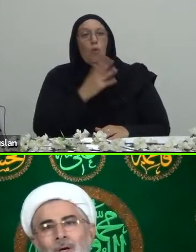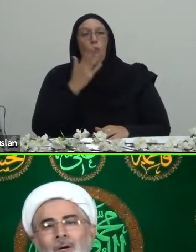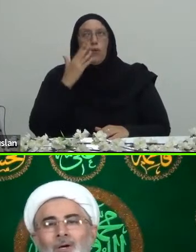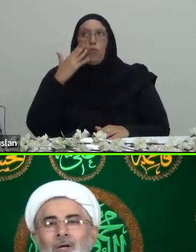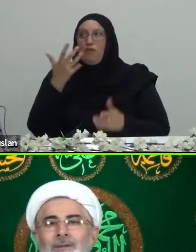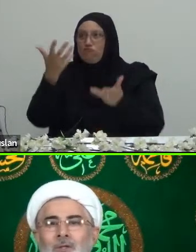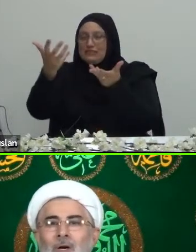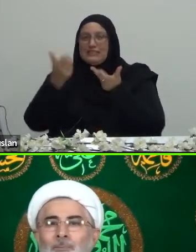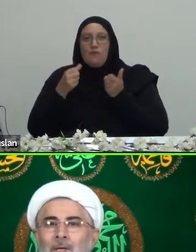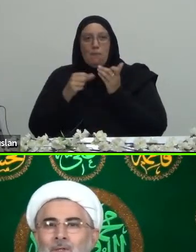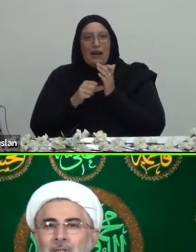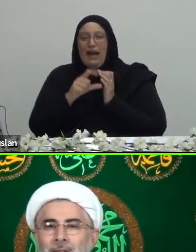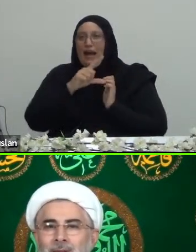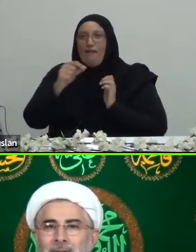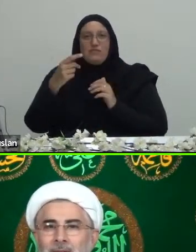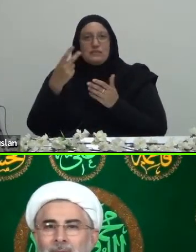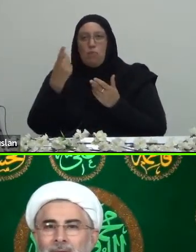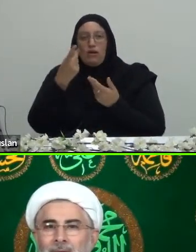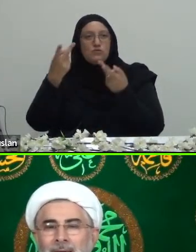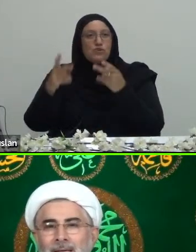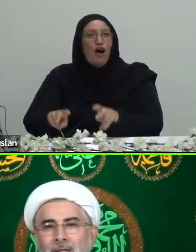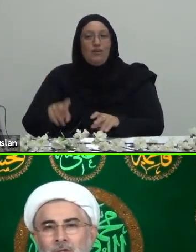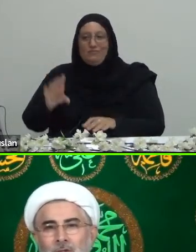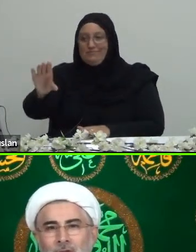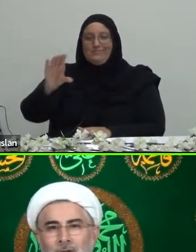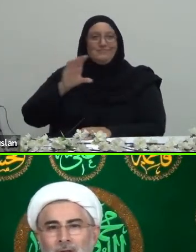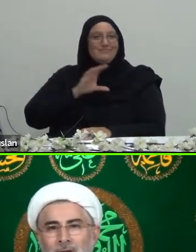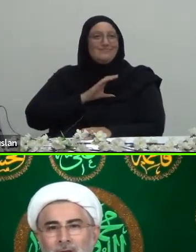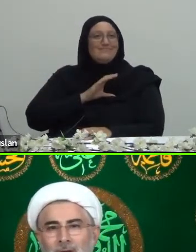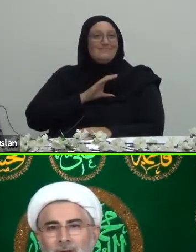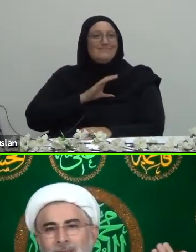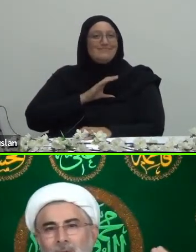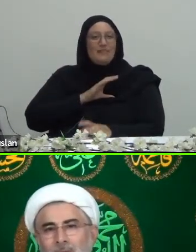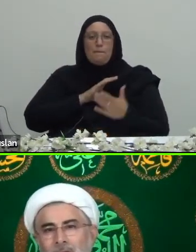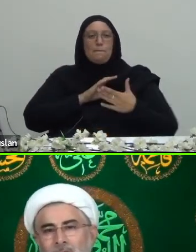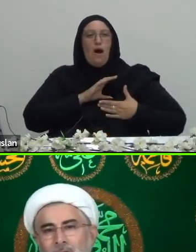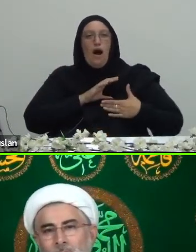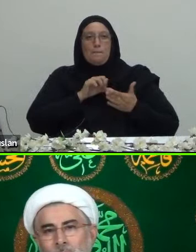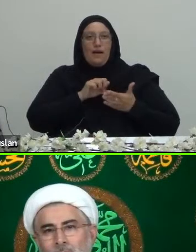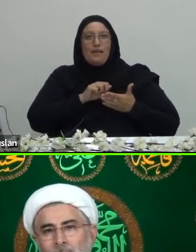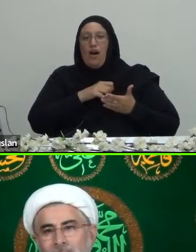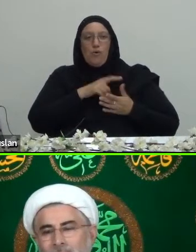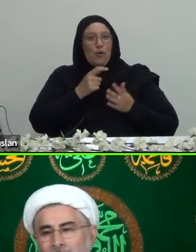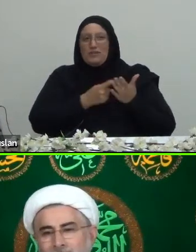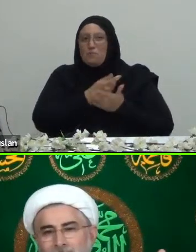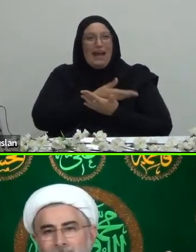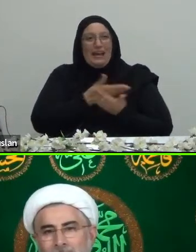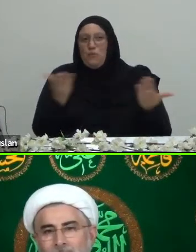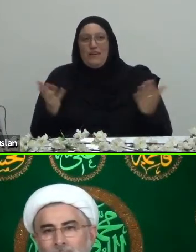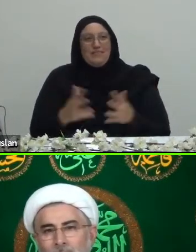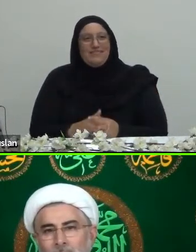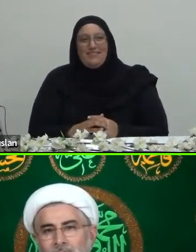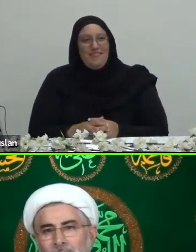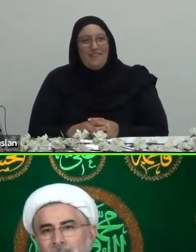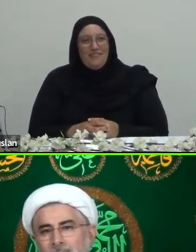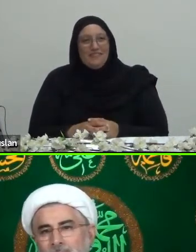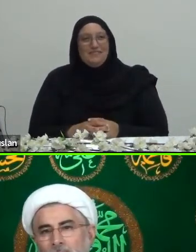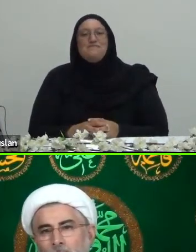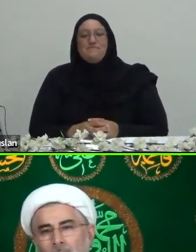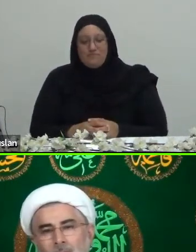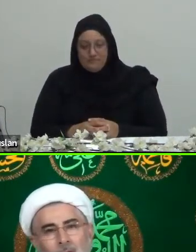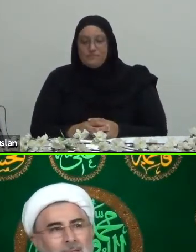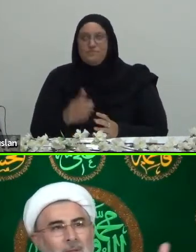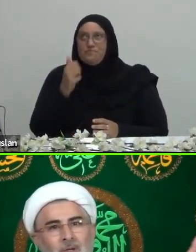inheritance, somehow God is compensating the man. It's just like imagine that we get some social benefits and there are two